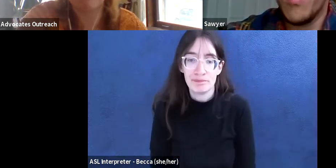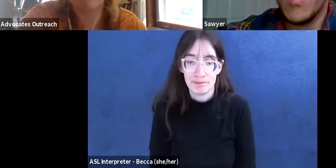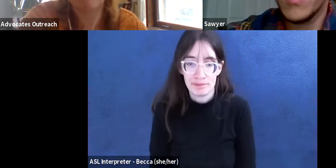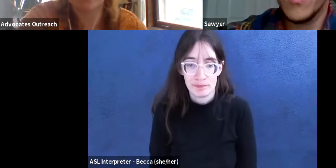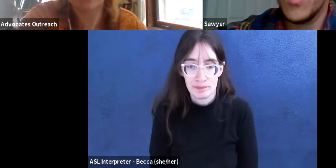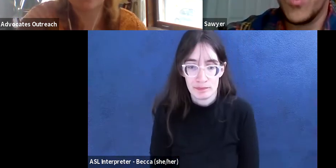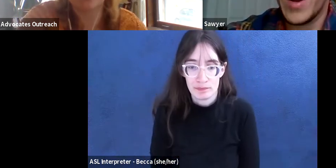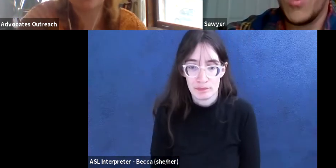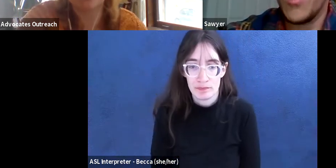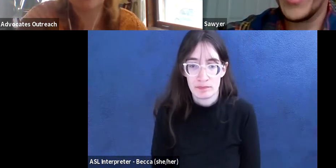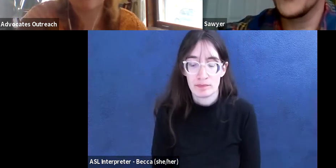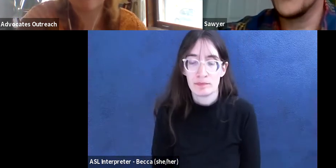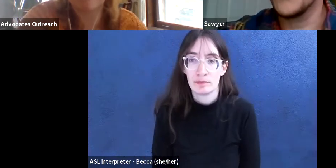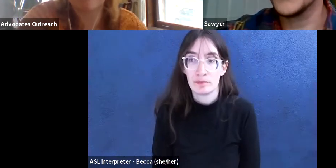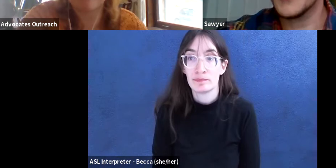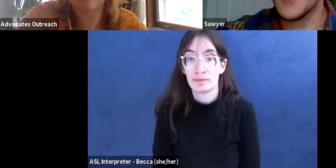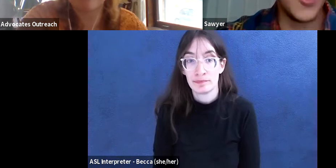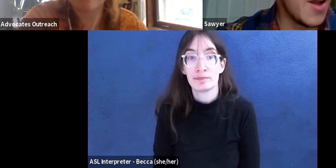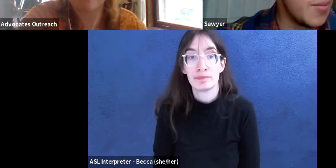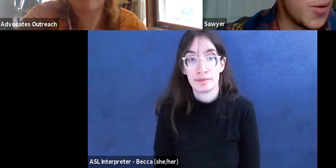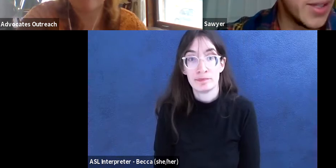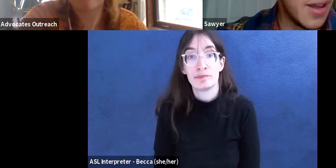that really reinforce